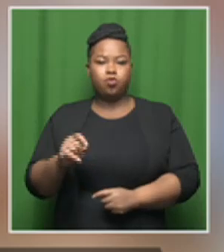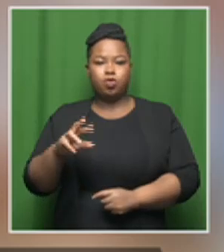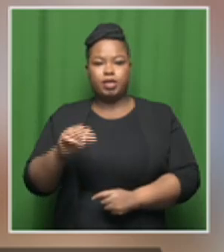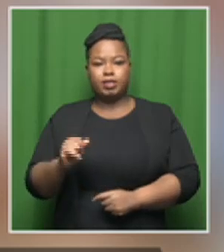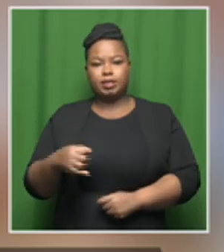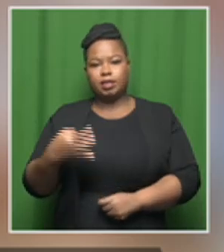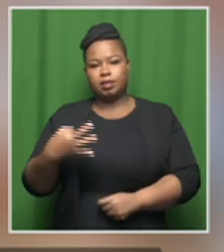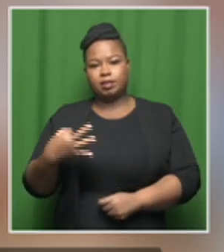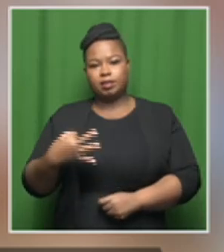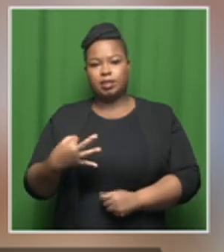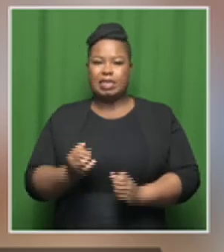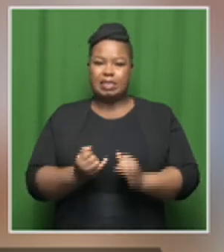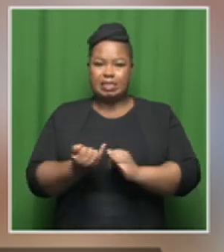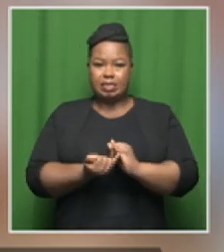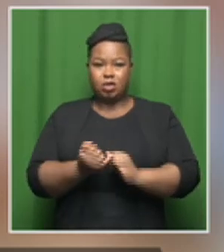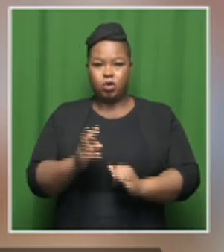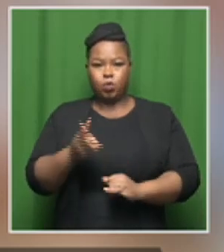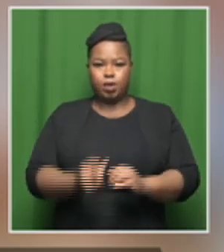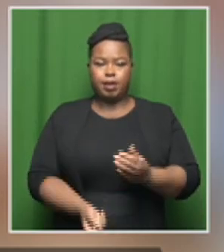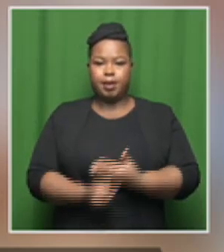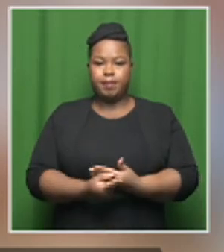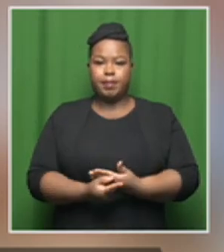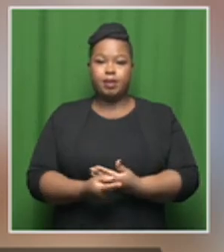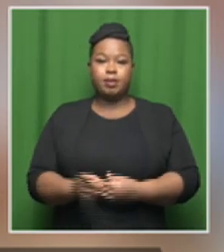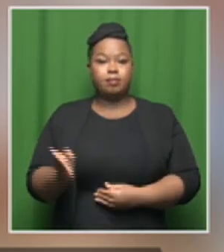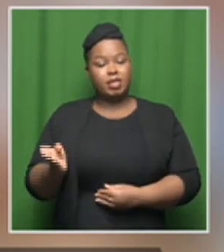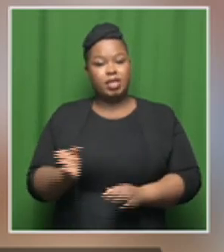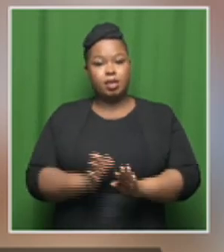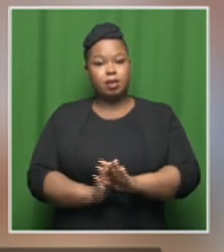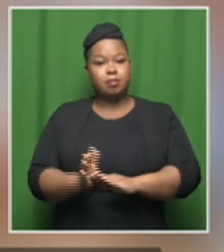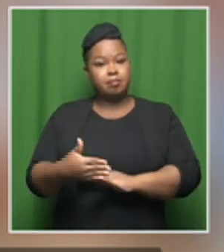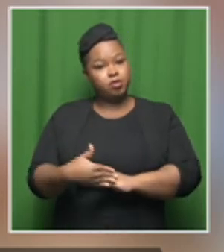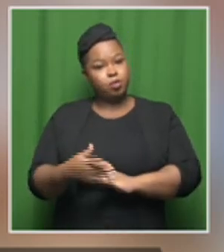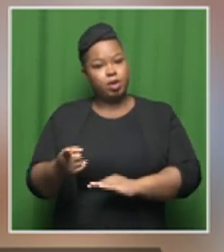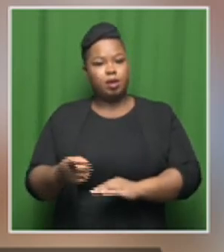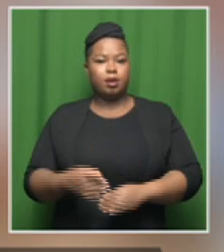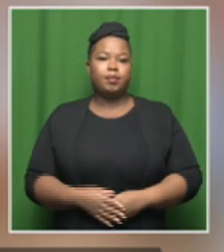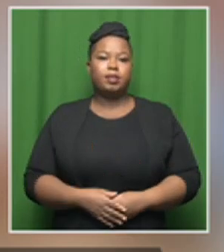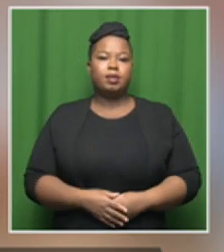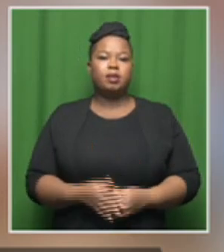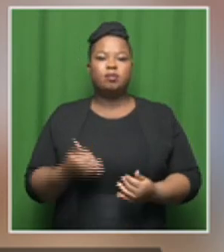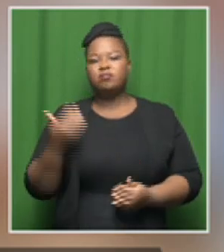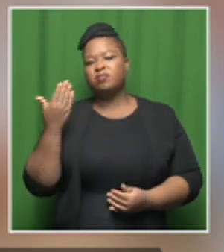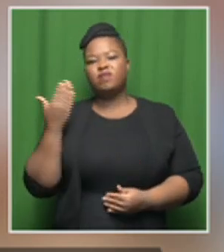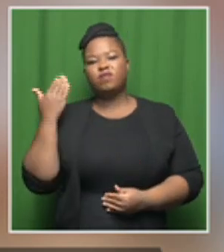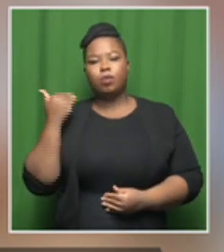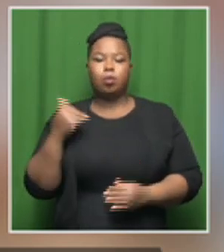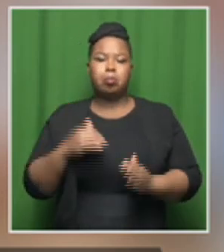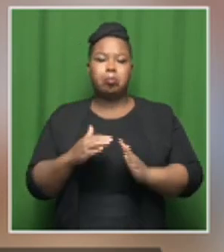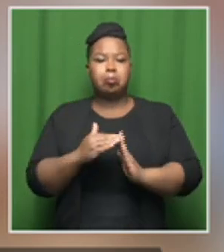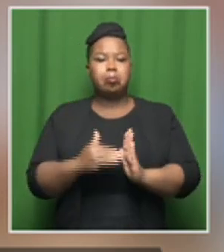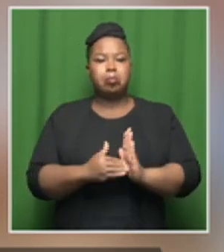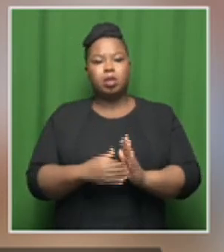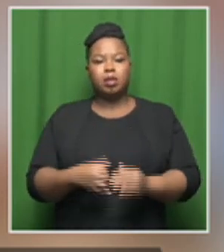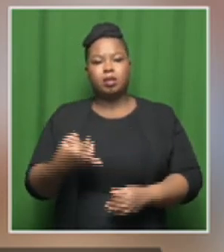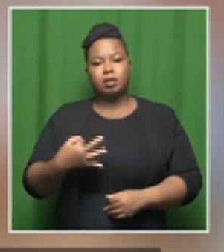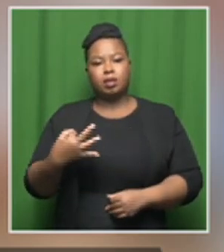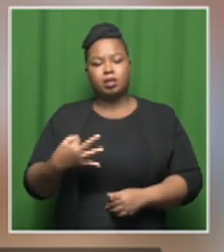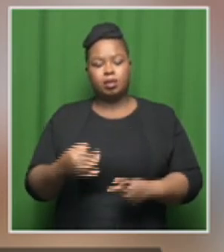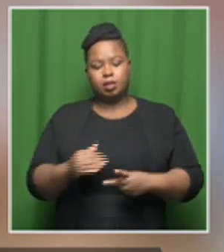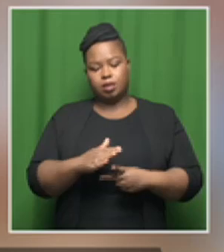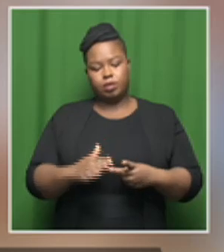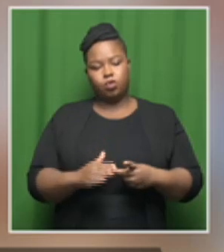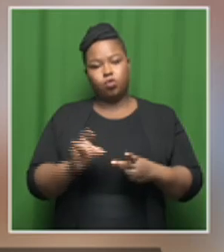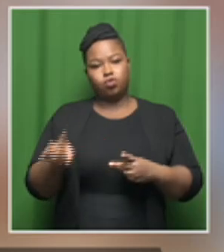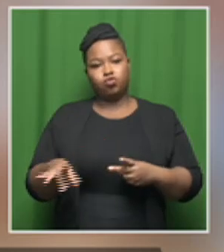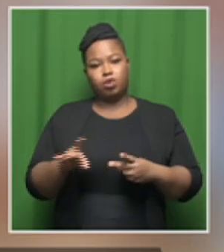3-test Margaret Beckford Sunshine series out in Kingston. The In-form Jamaica recently moved into 3rd spot behind Australia and